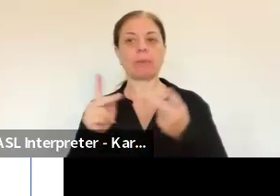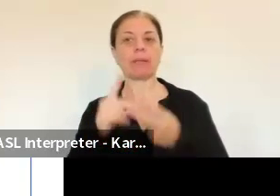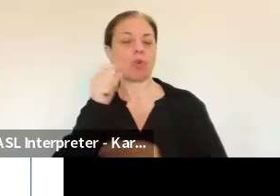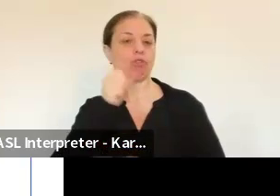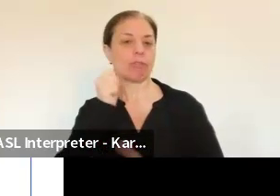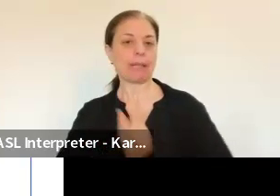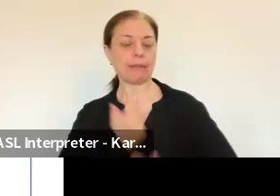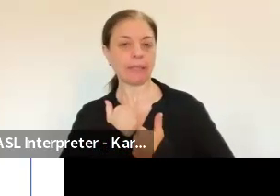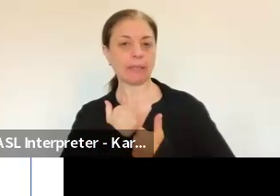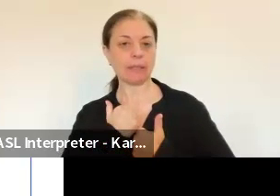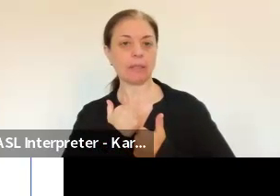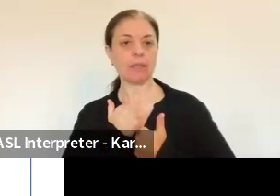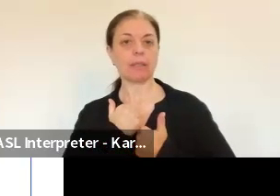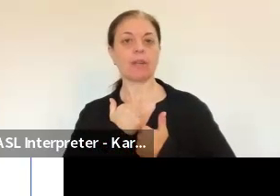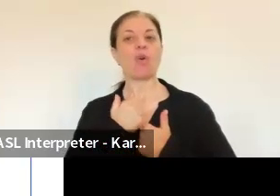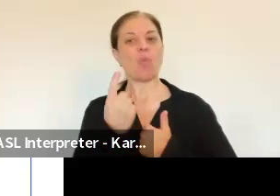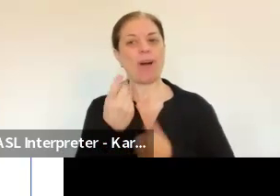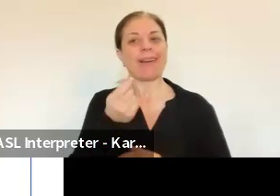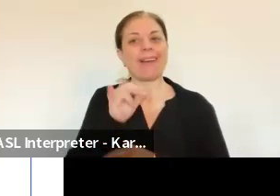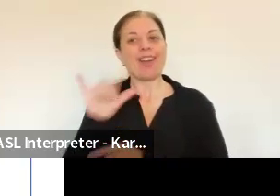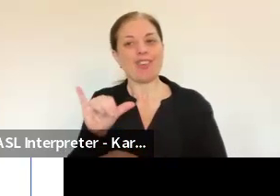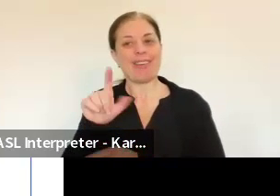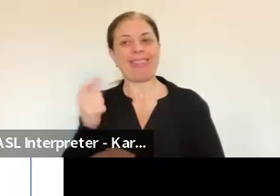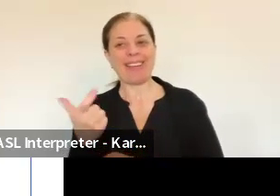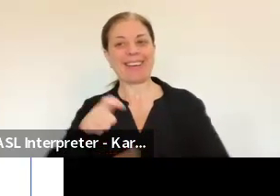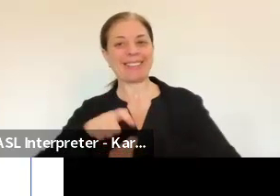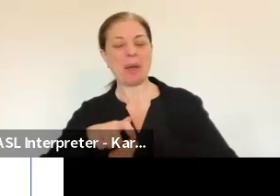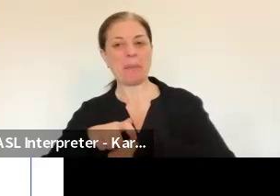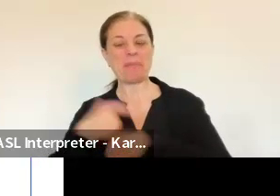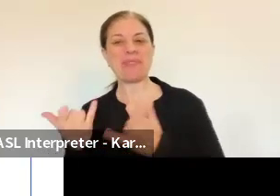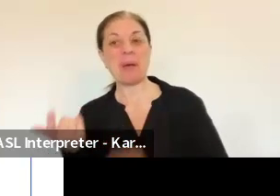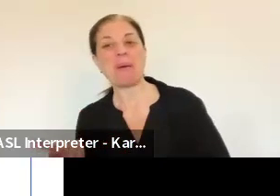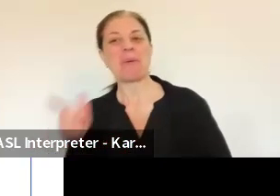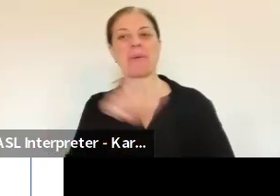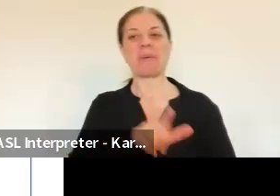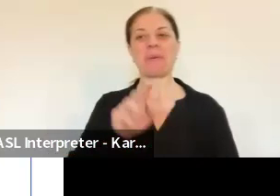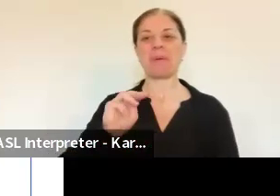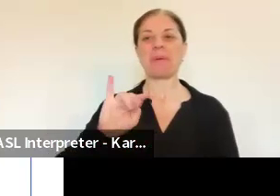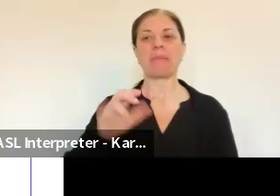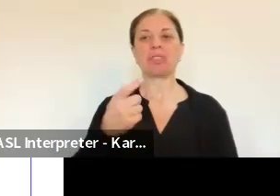in, one hairy leg at a time. And with that, I'll pass it over to Michelle.